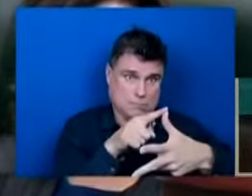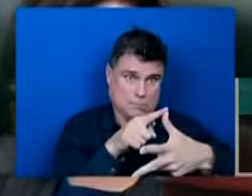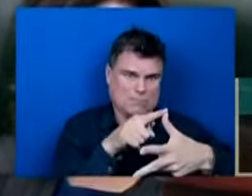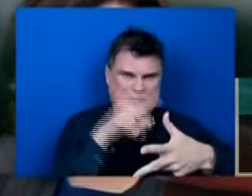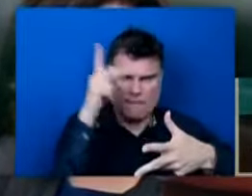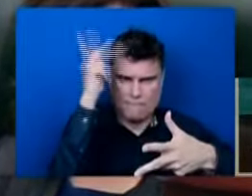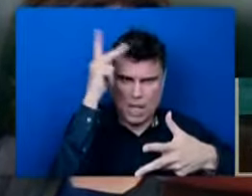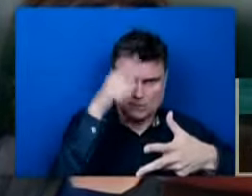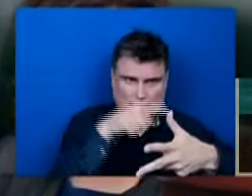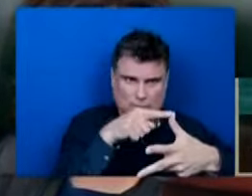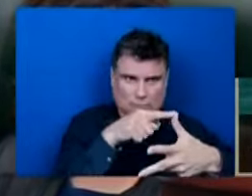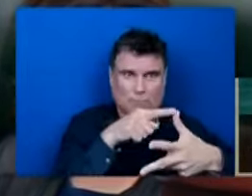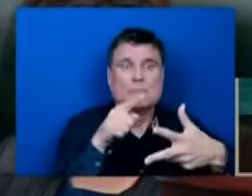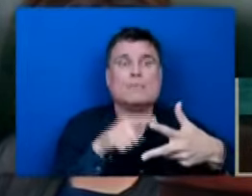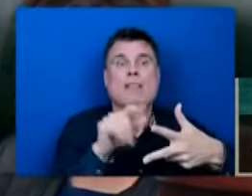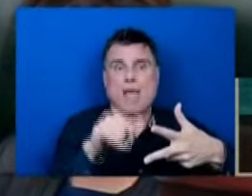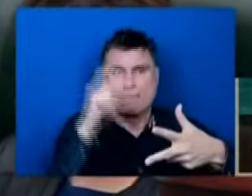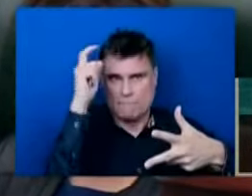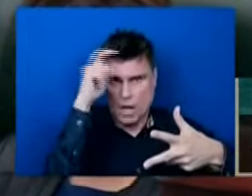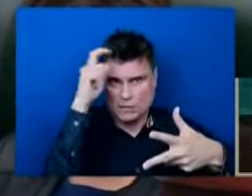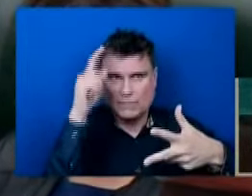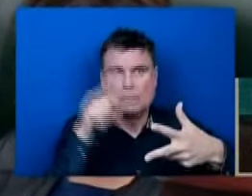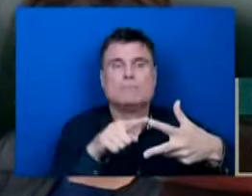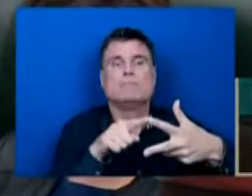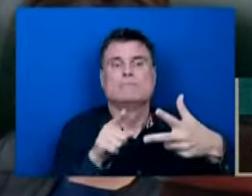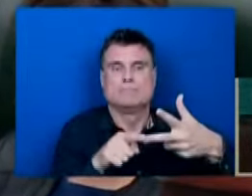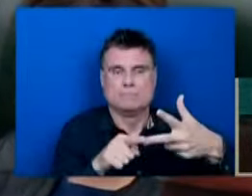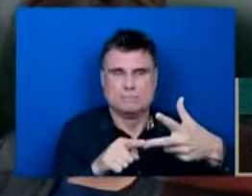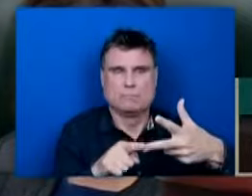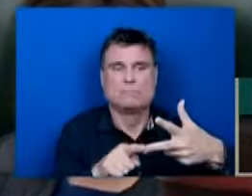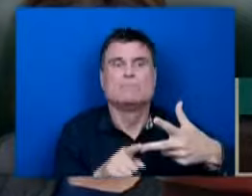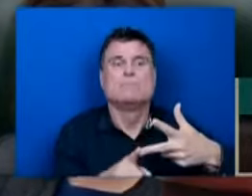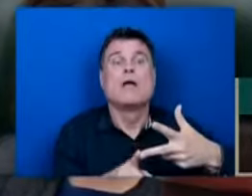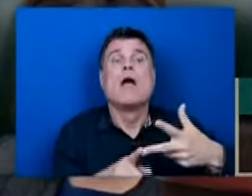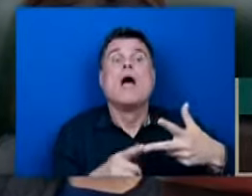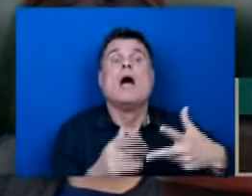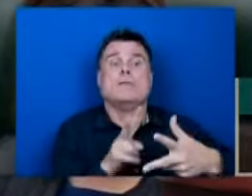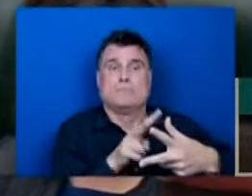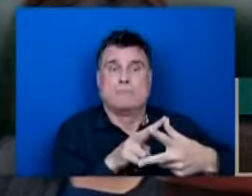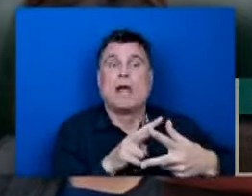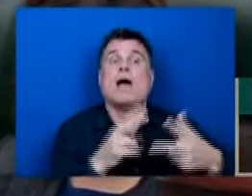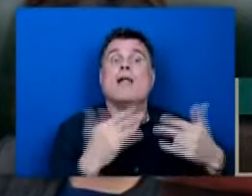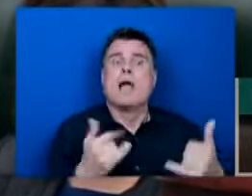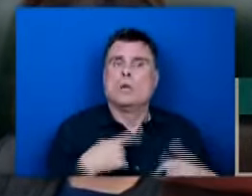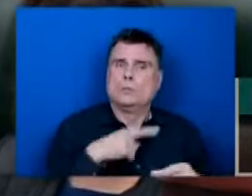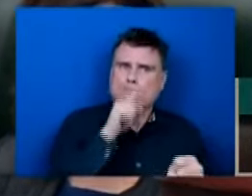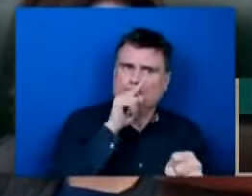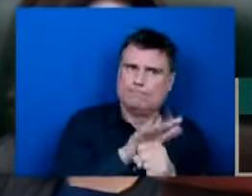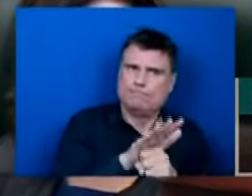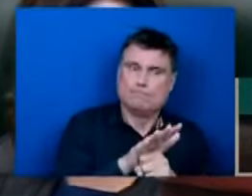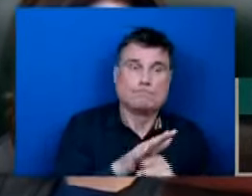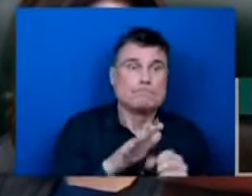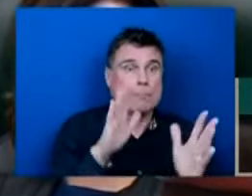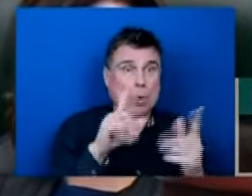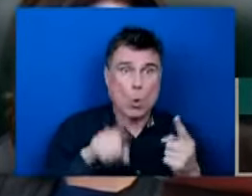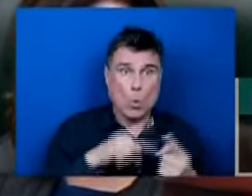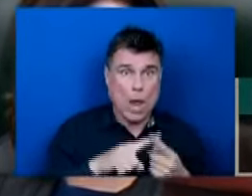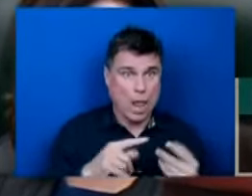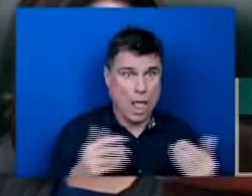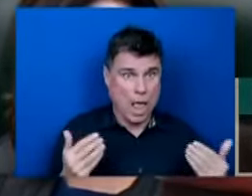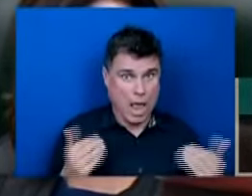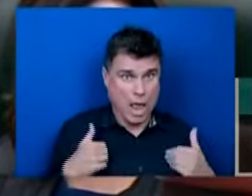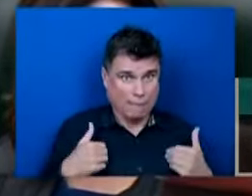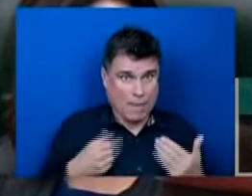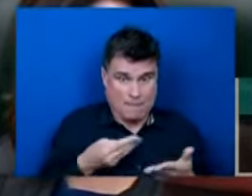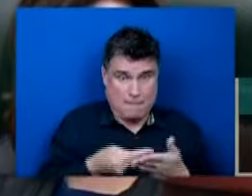that as we got through the pandemic and global economic crises, and when we had additional economic clarity, we would provide a timeline and